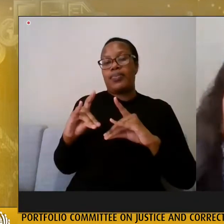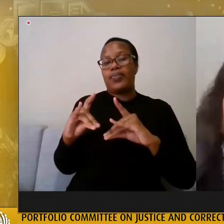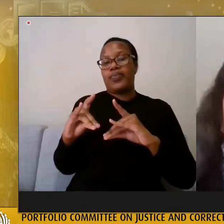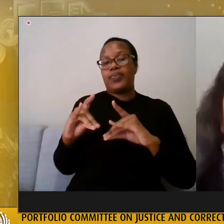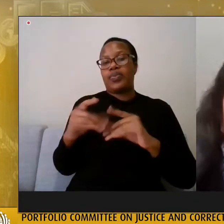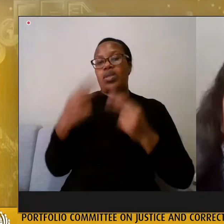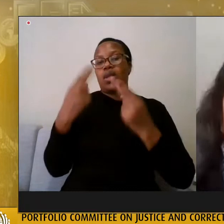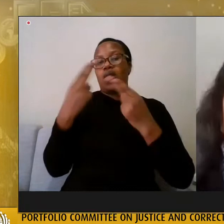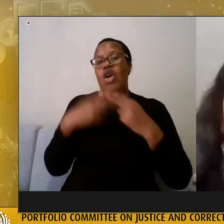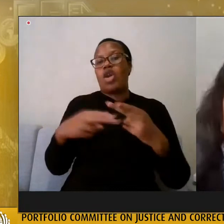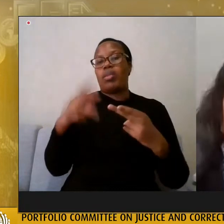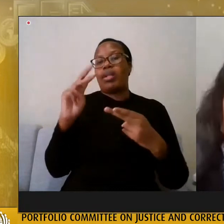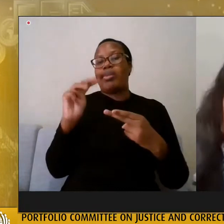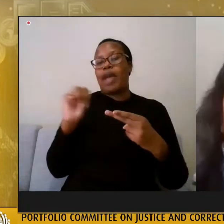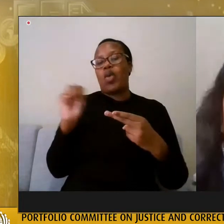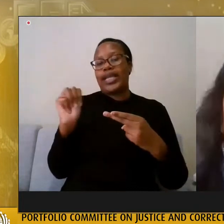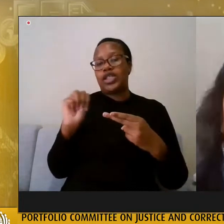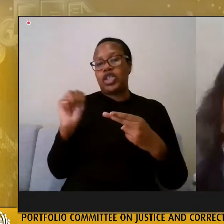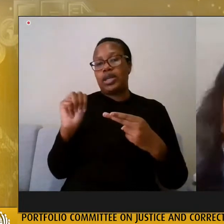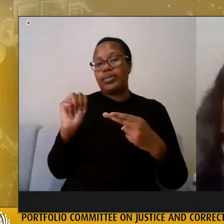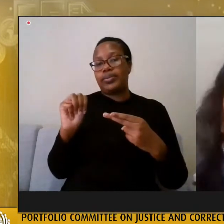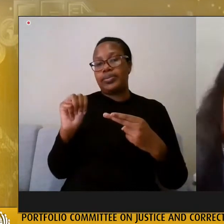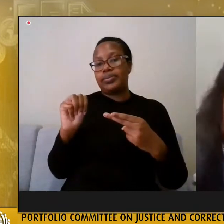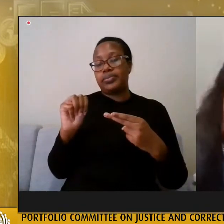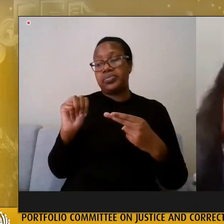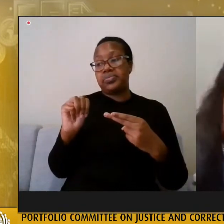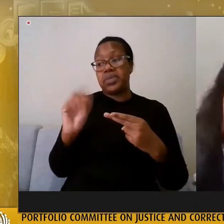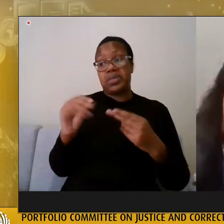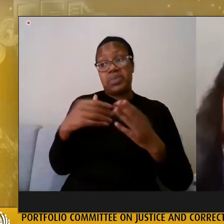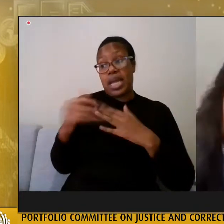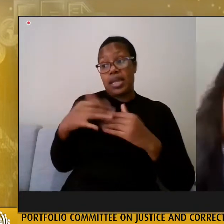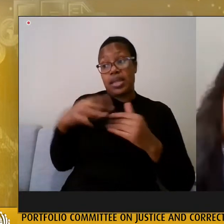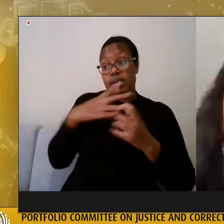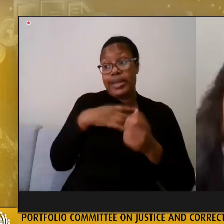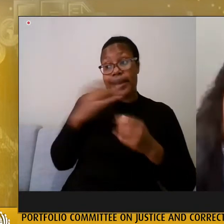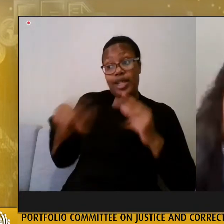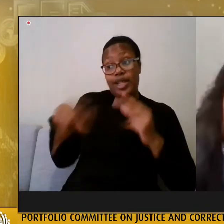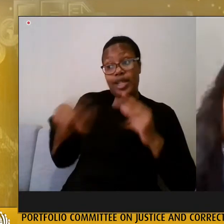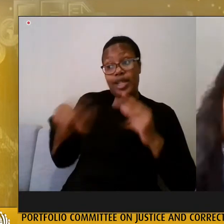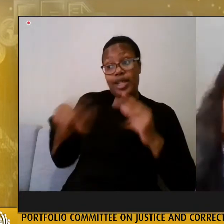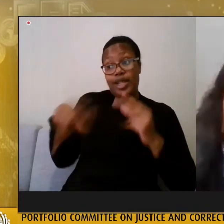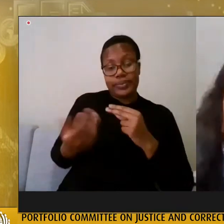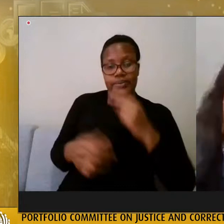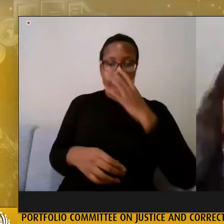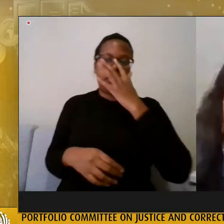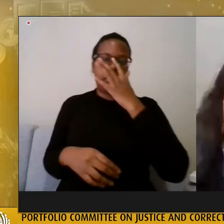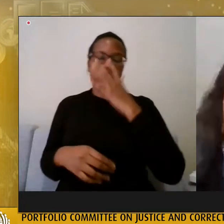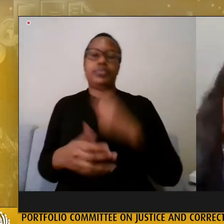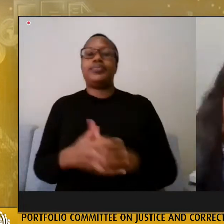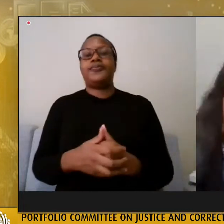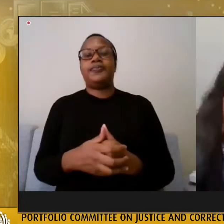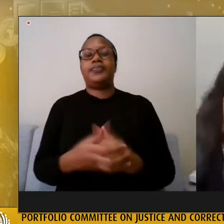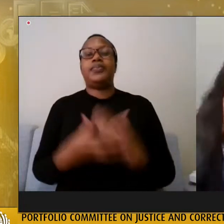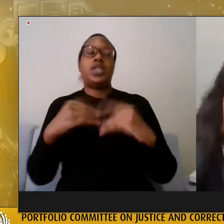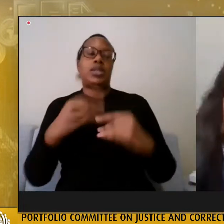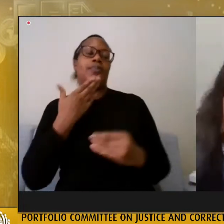Magonish, if there's anything you'd like to add. No, thank you, Chair. I'm